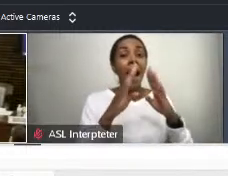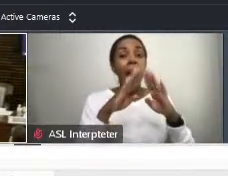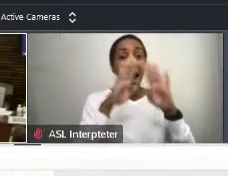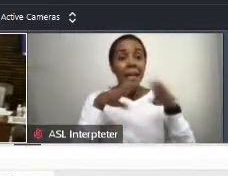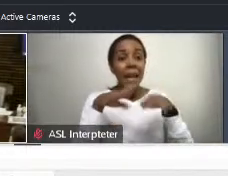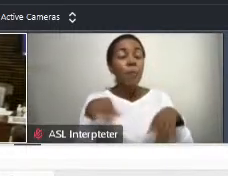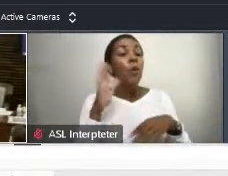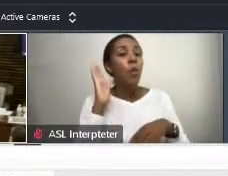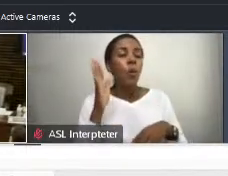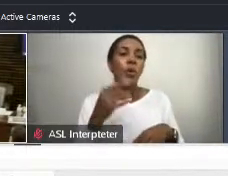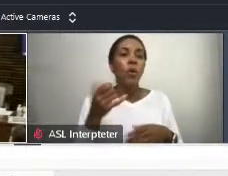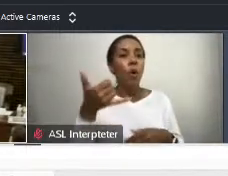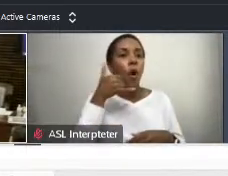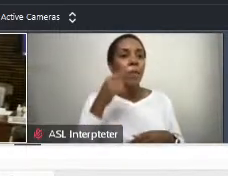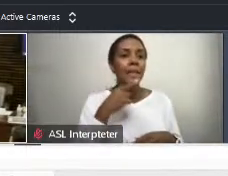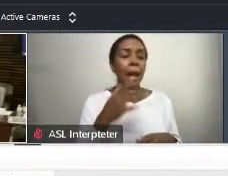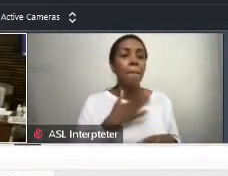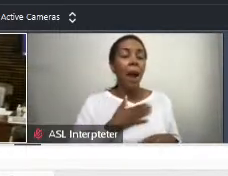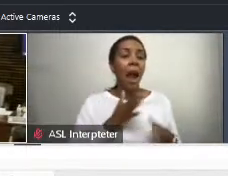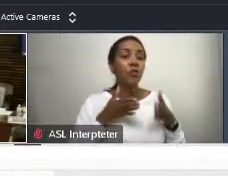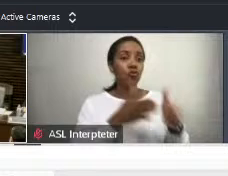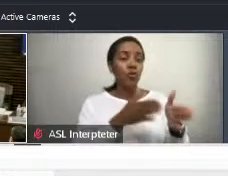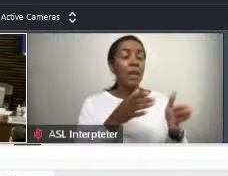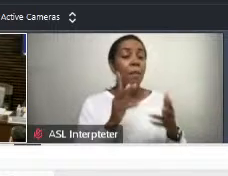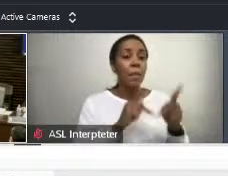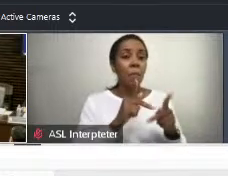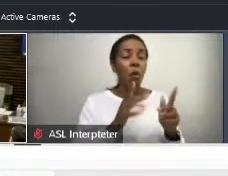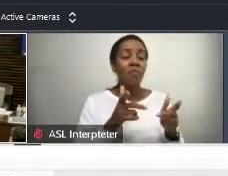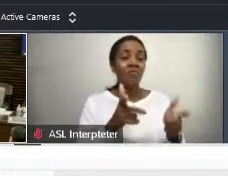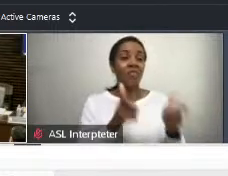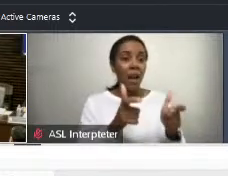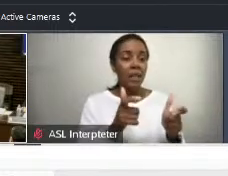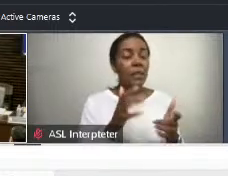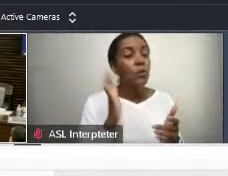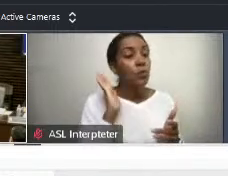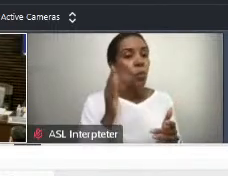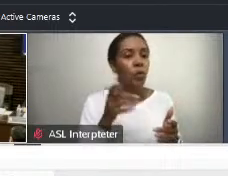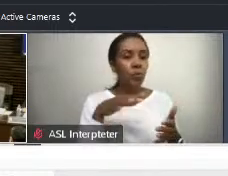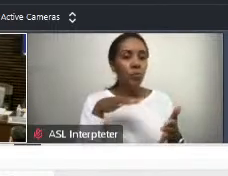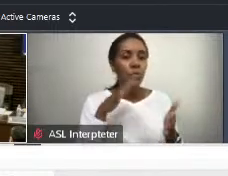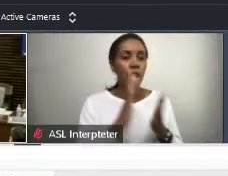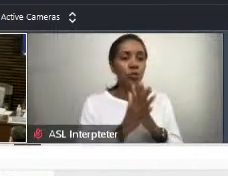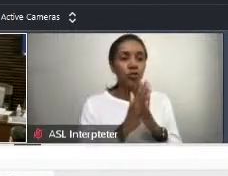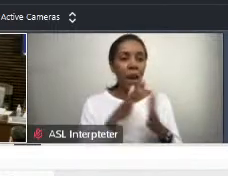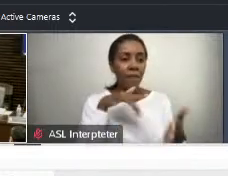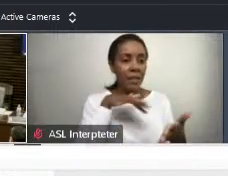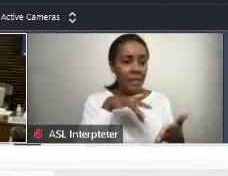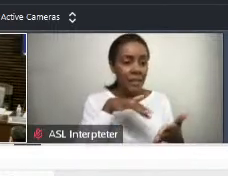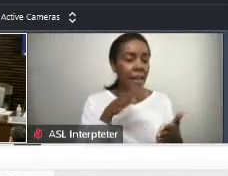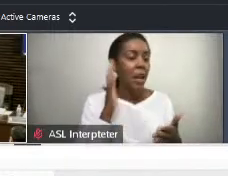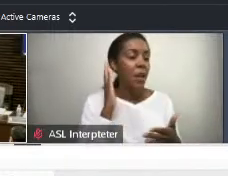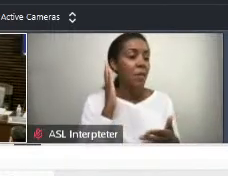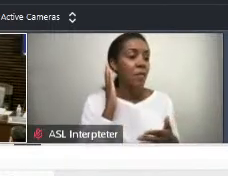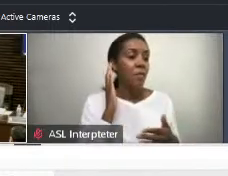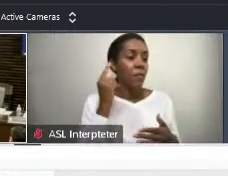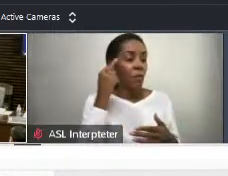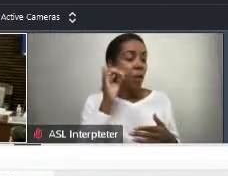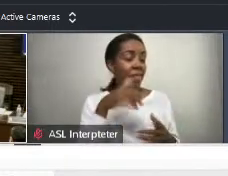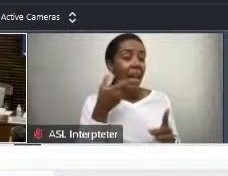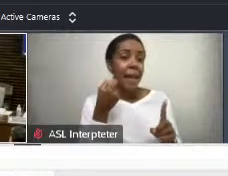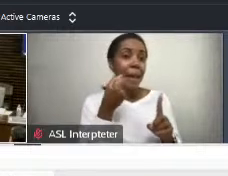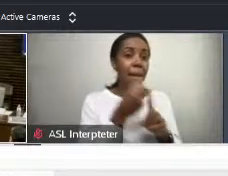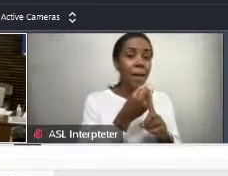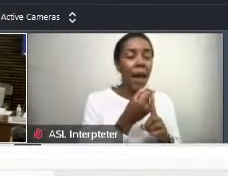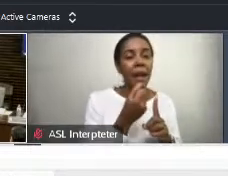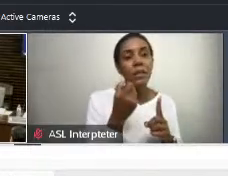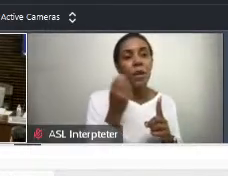traffic study that has an impact that only studies what doing traffic calming, the impact it would have on a